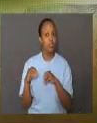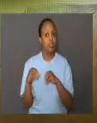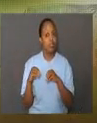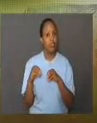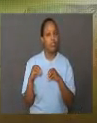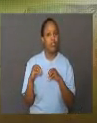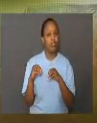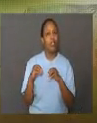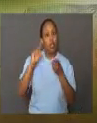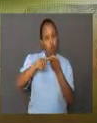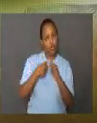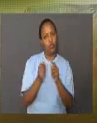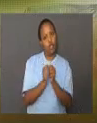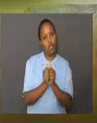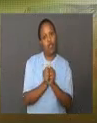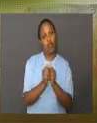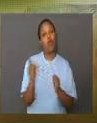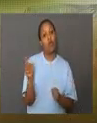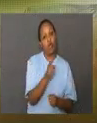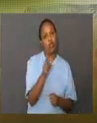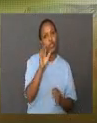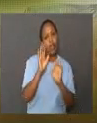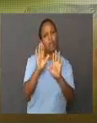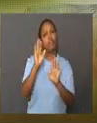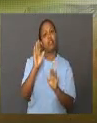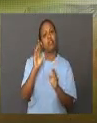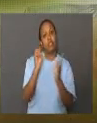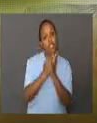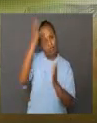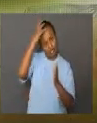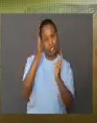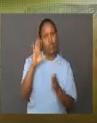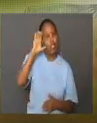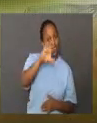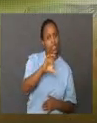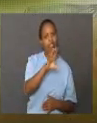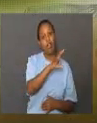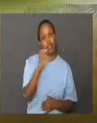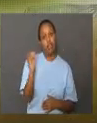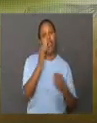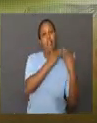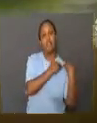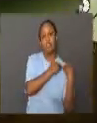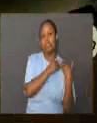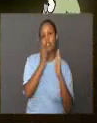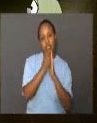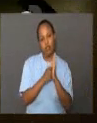work with a partner to create a list of your constitutional obligations or duties.